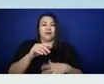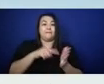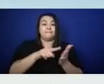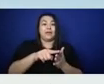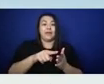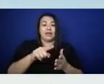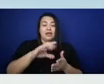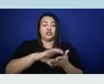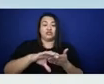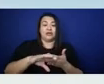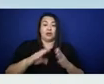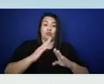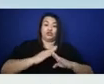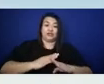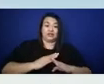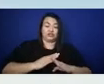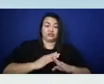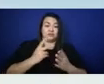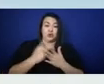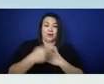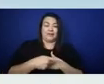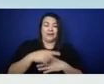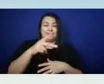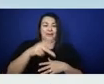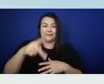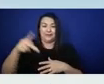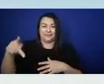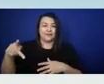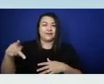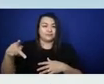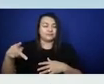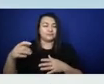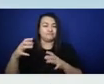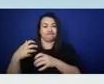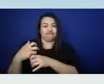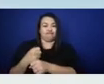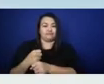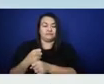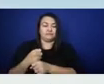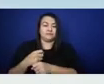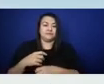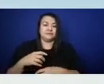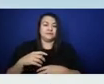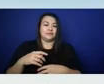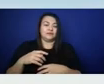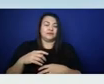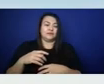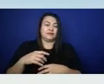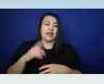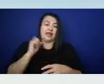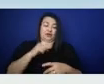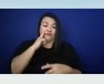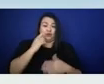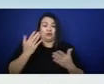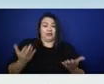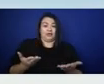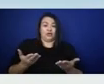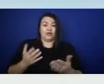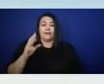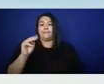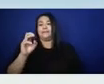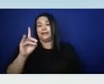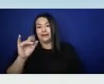existing programs. It's in my view, mainly an extension of the current programs that we have. We have the loan programs,